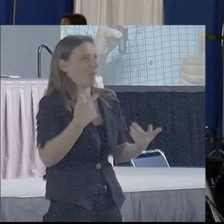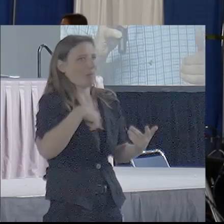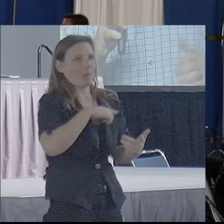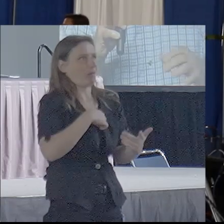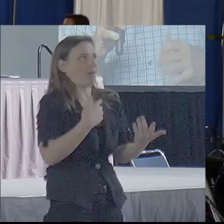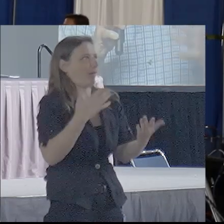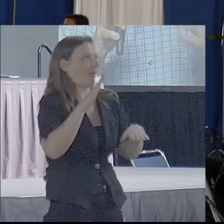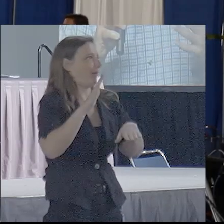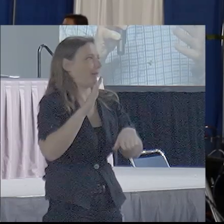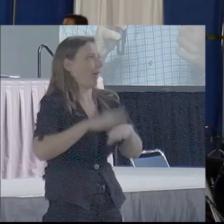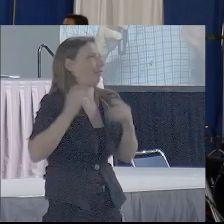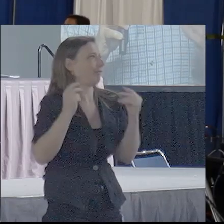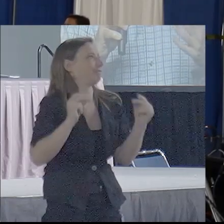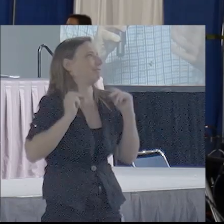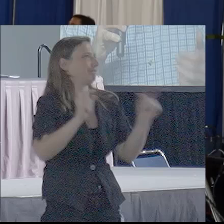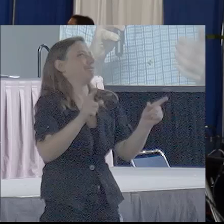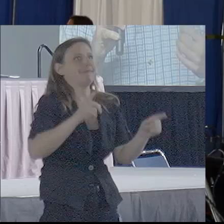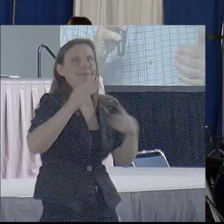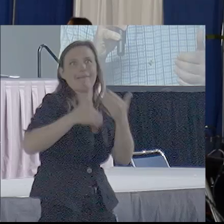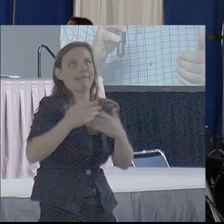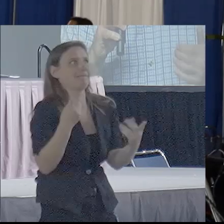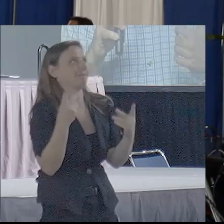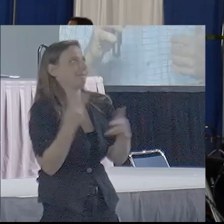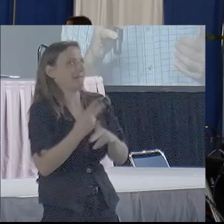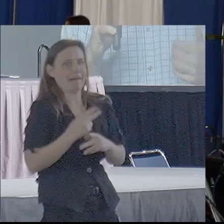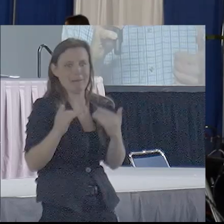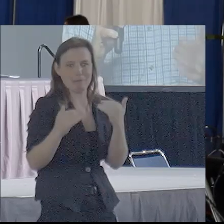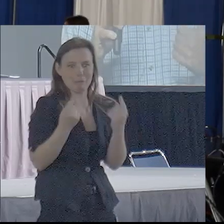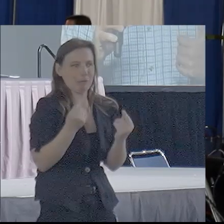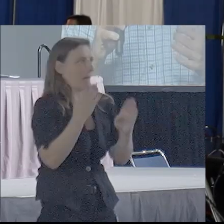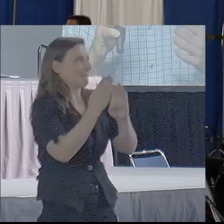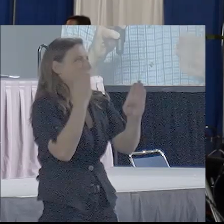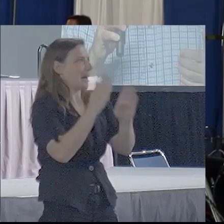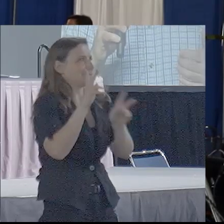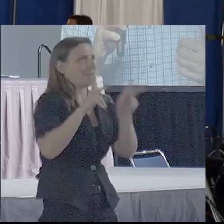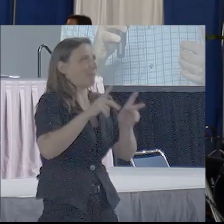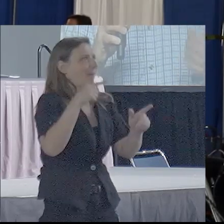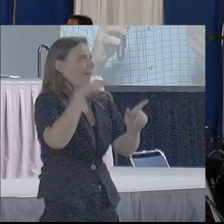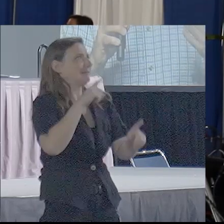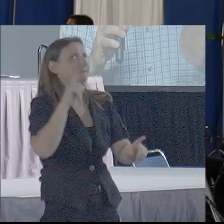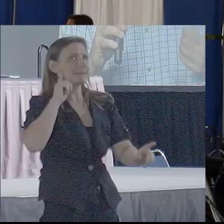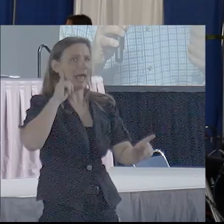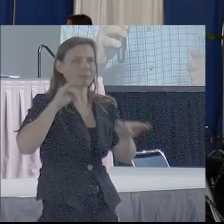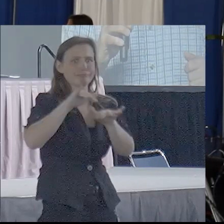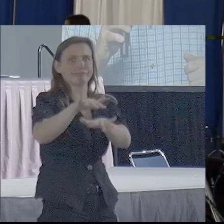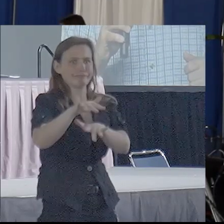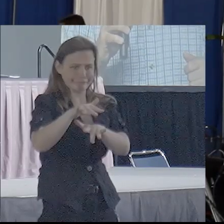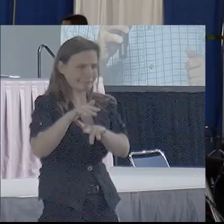on the fly, responding to the needs of a busload of deaf evacuees coming from Houston looking for a